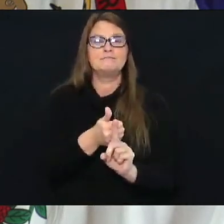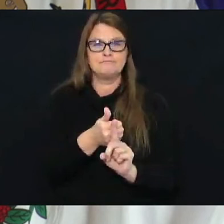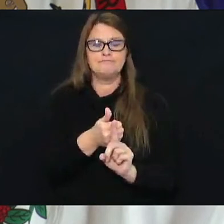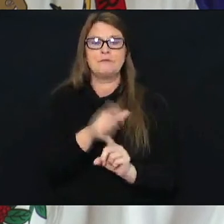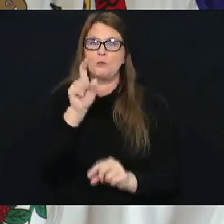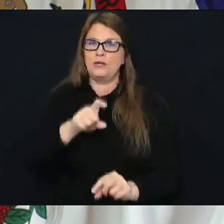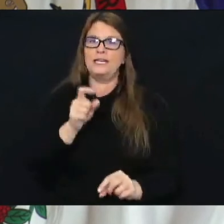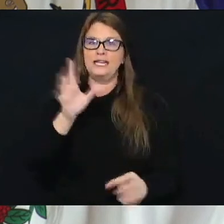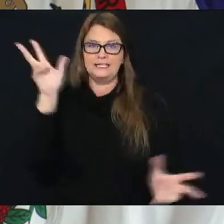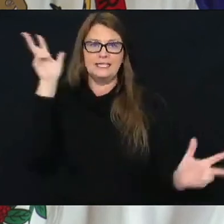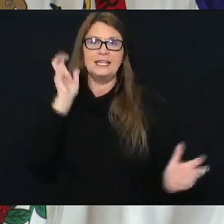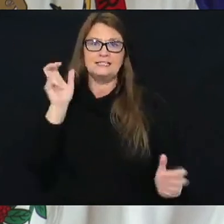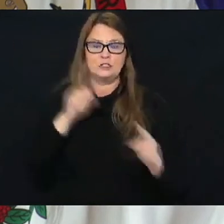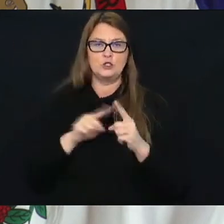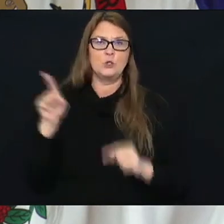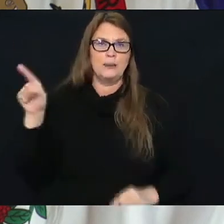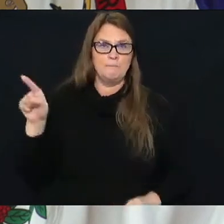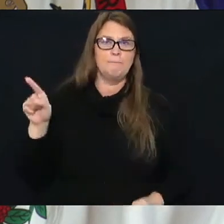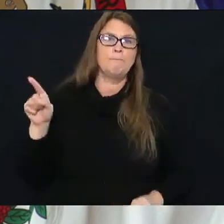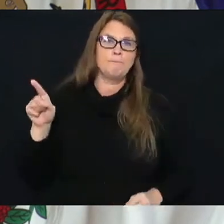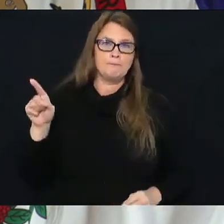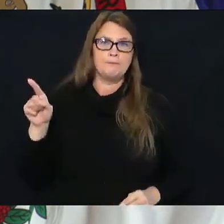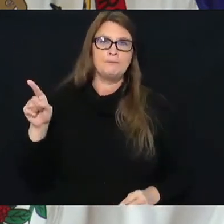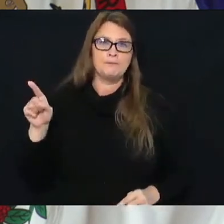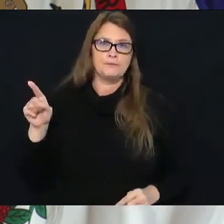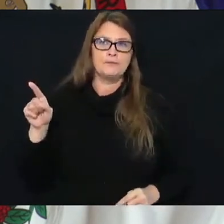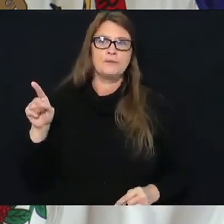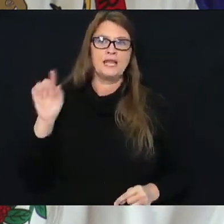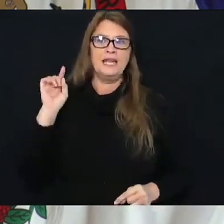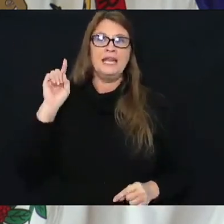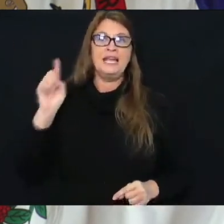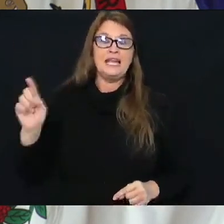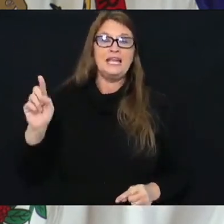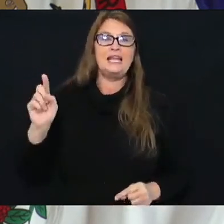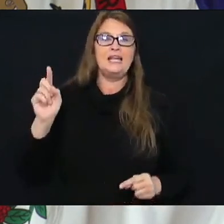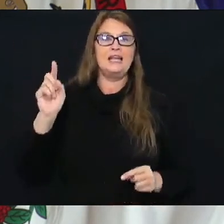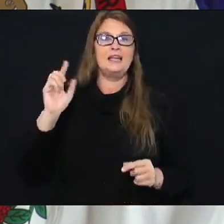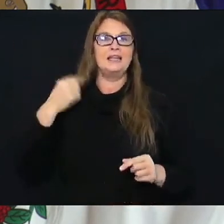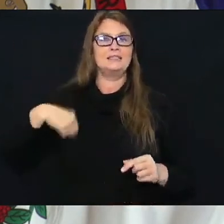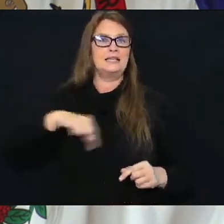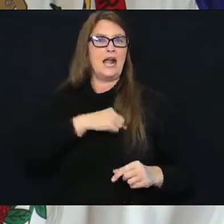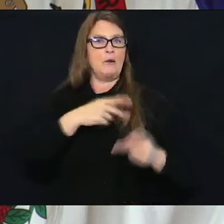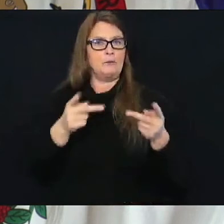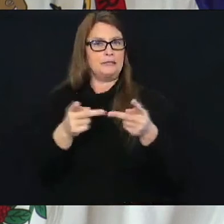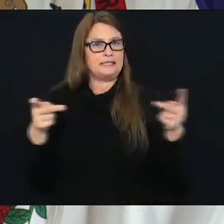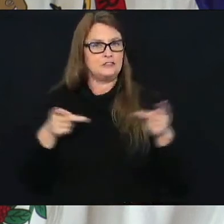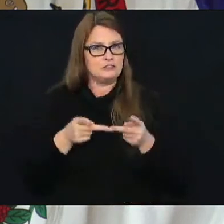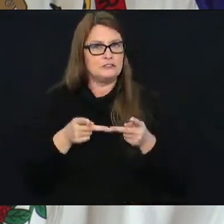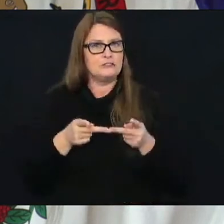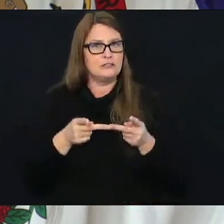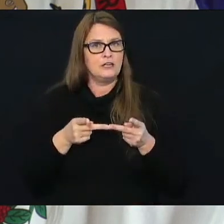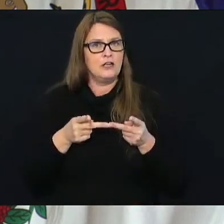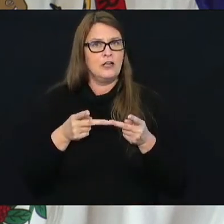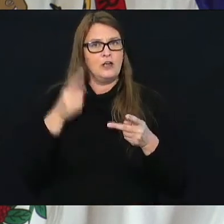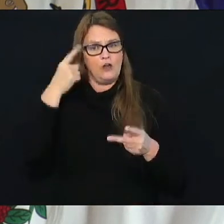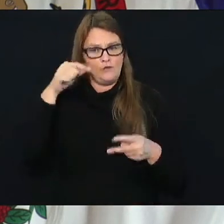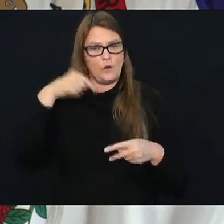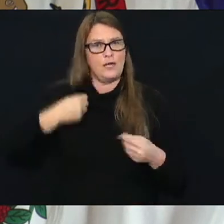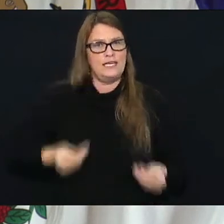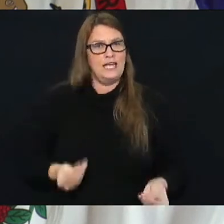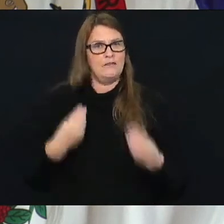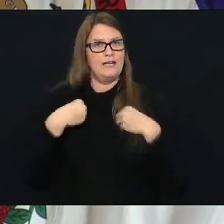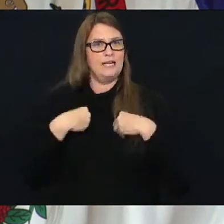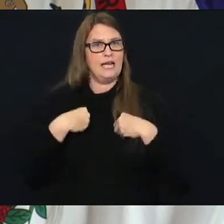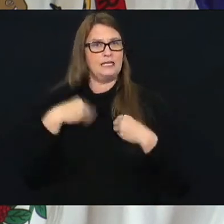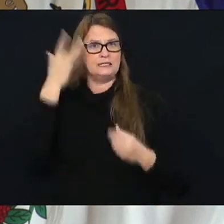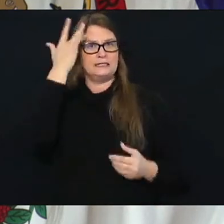listen. I think we should absolutely listen to the guy that we have put in the most important position in this virus, in